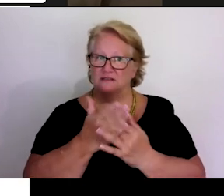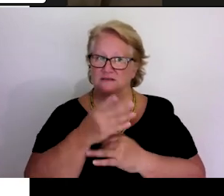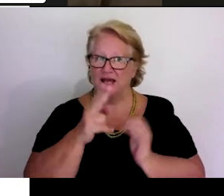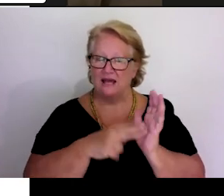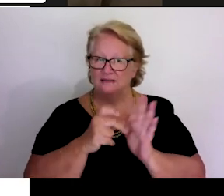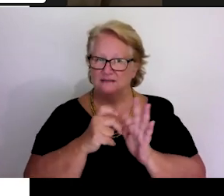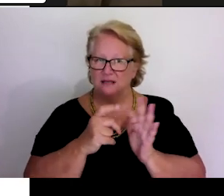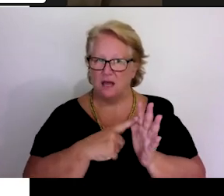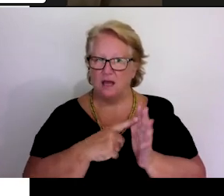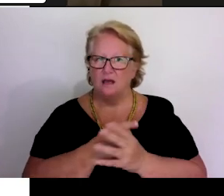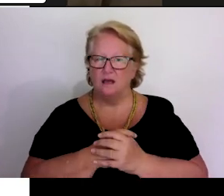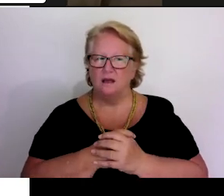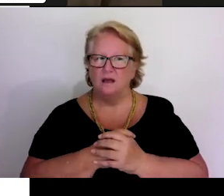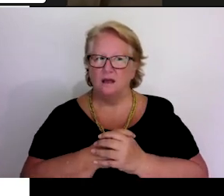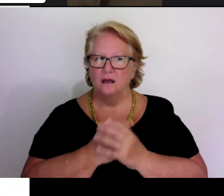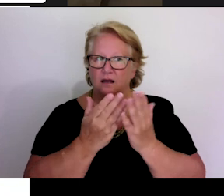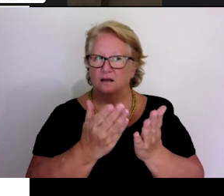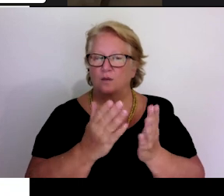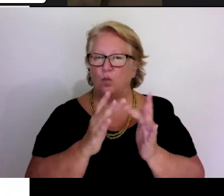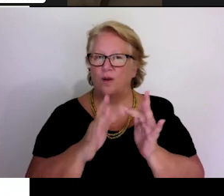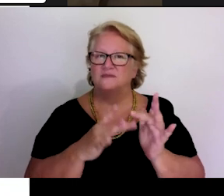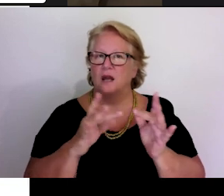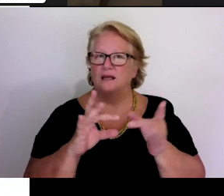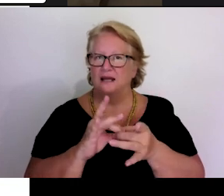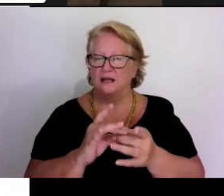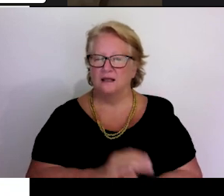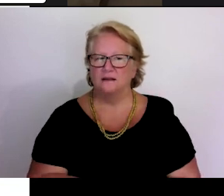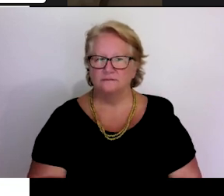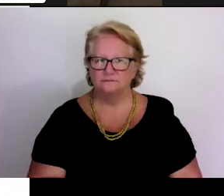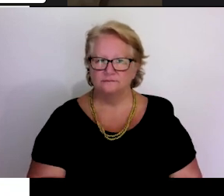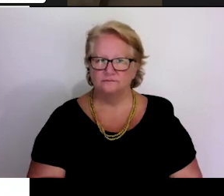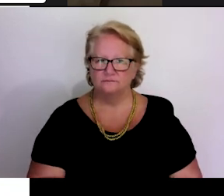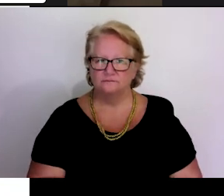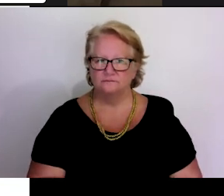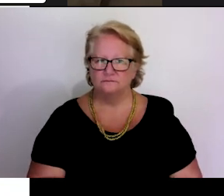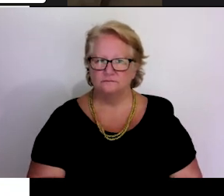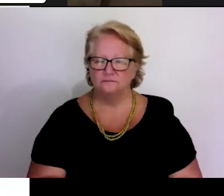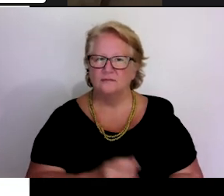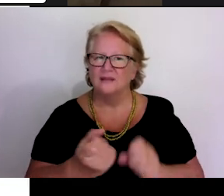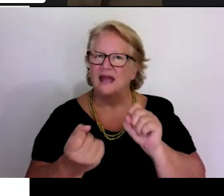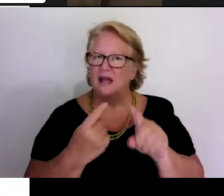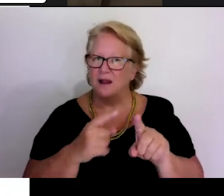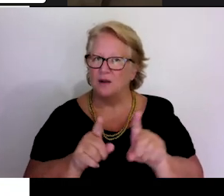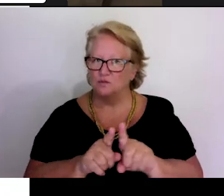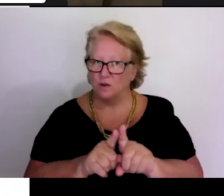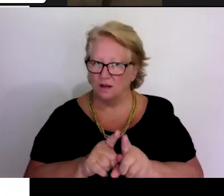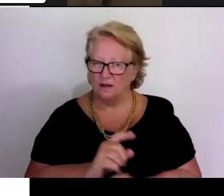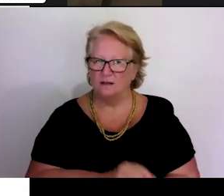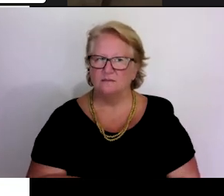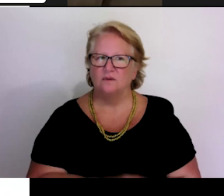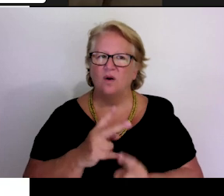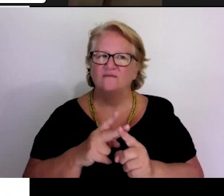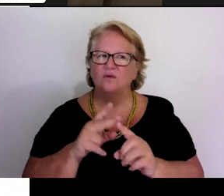the website link on the page and also the email address for the Australian